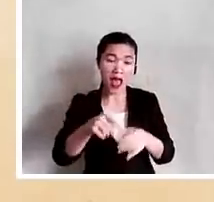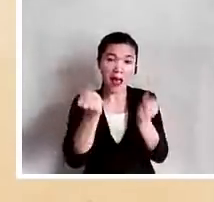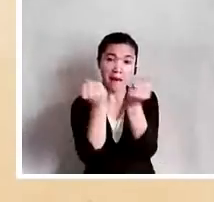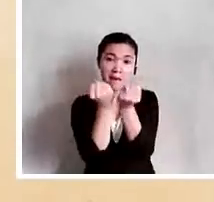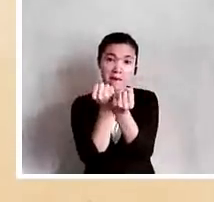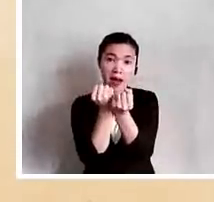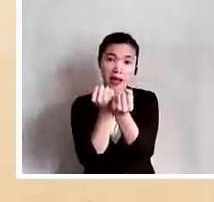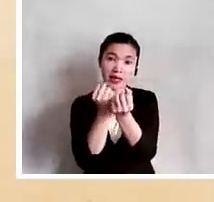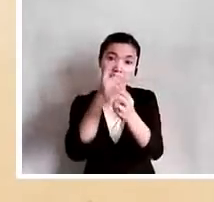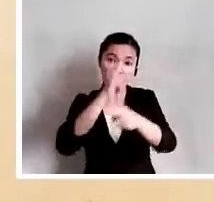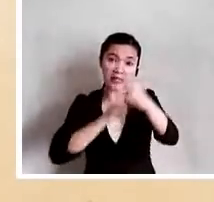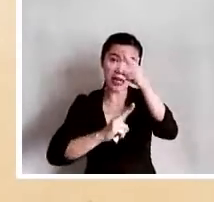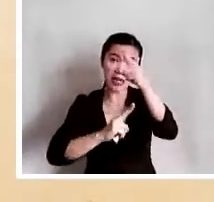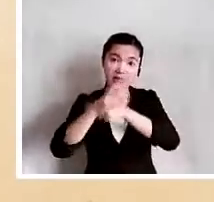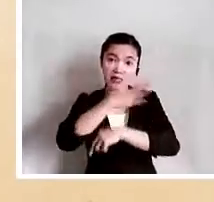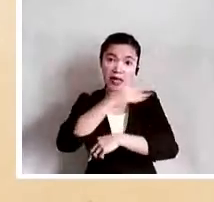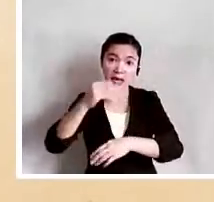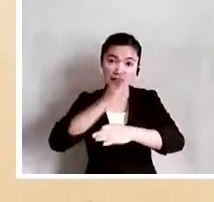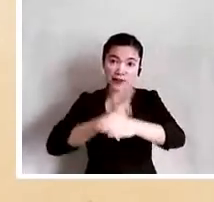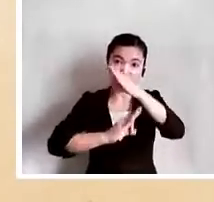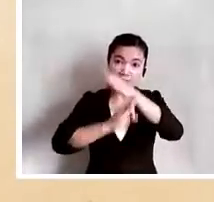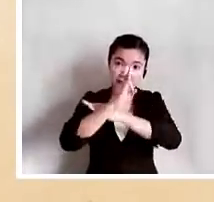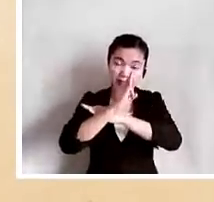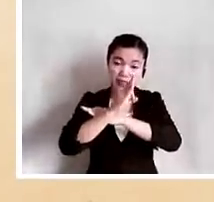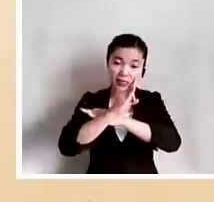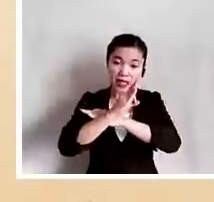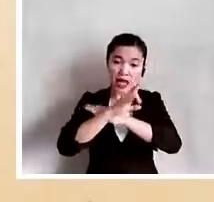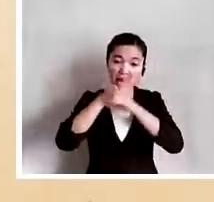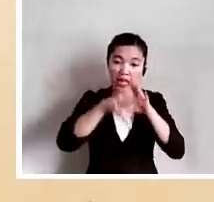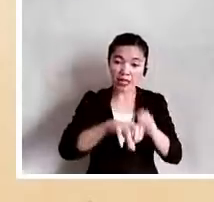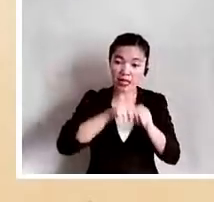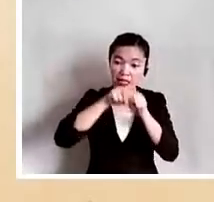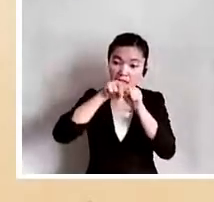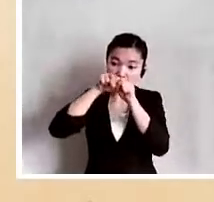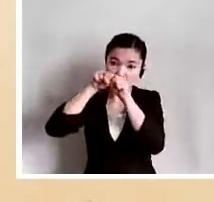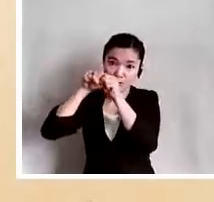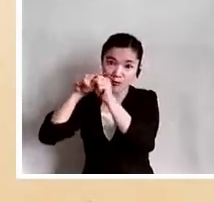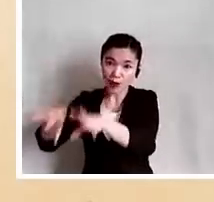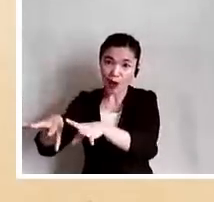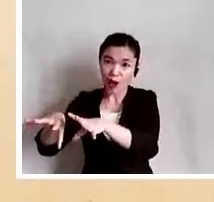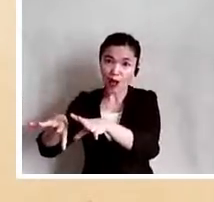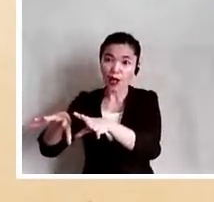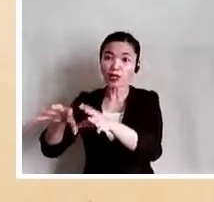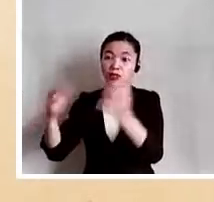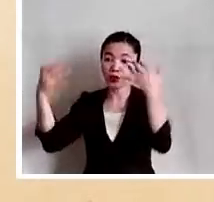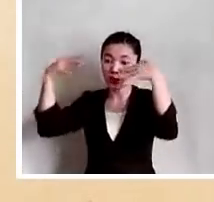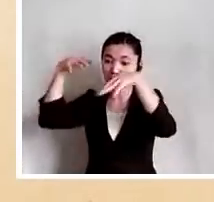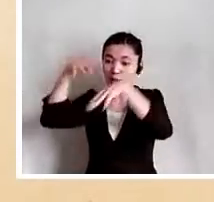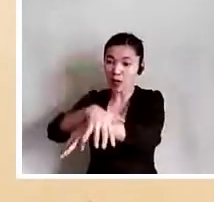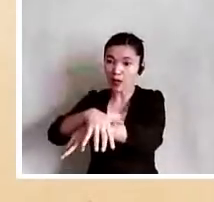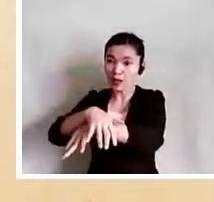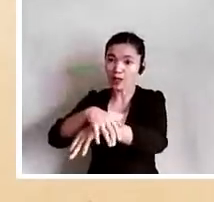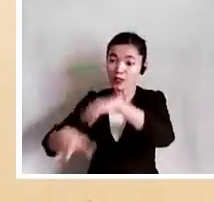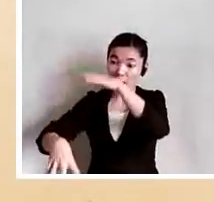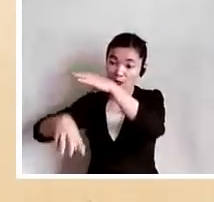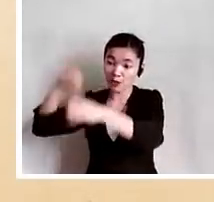"Bind his hands and feet and cast him into the darkness outside, where there will be